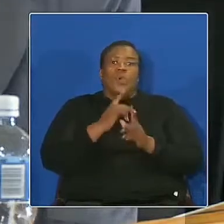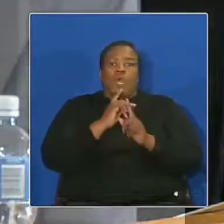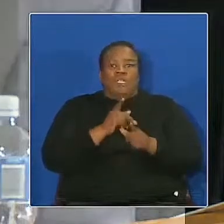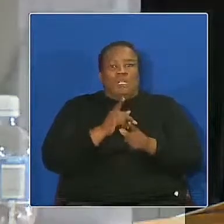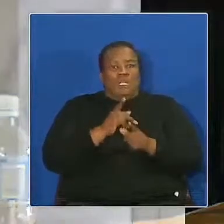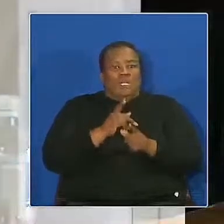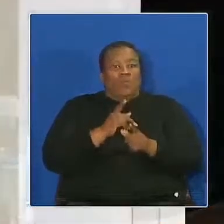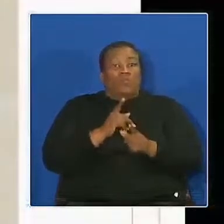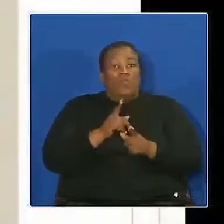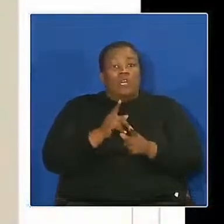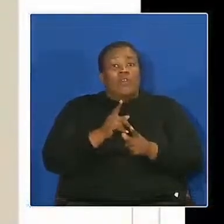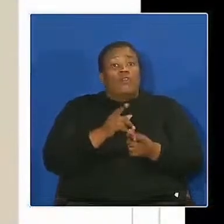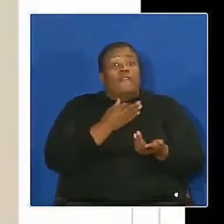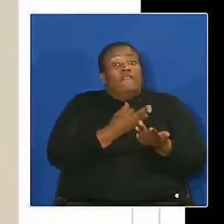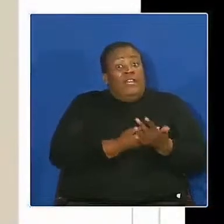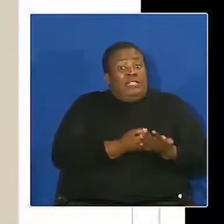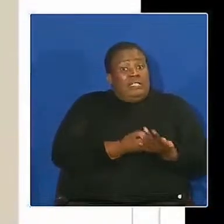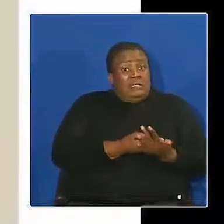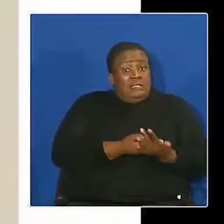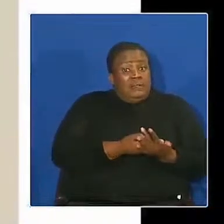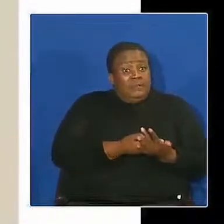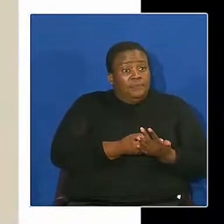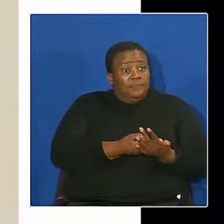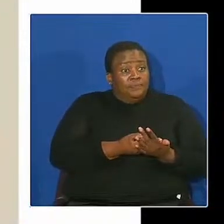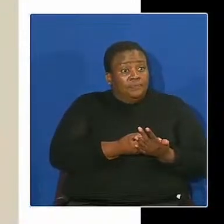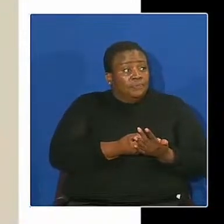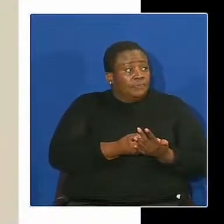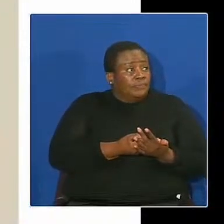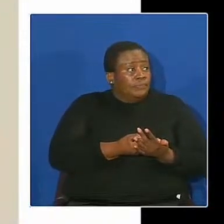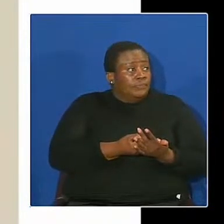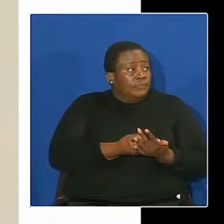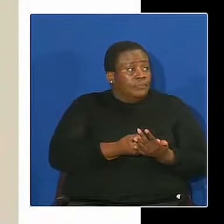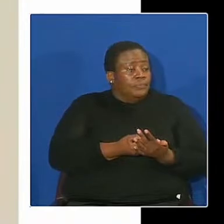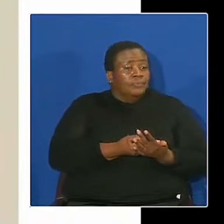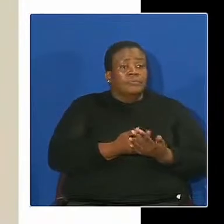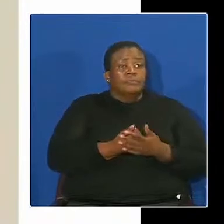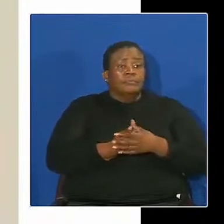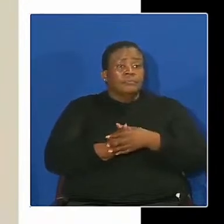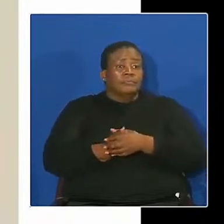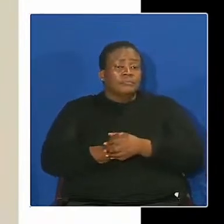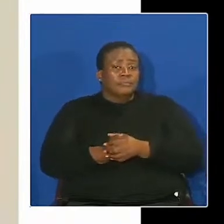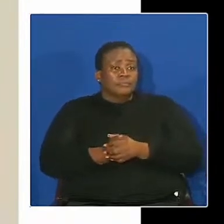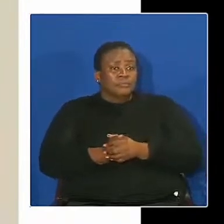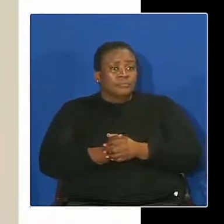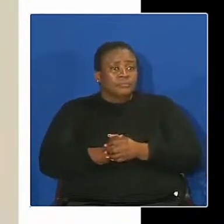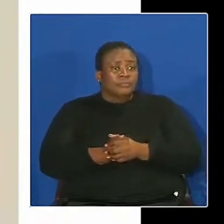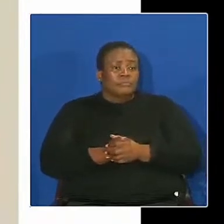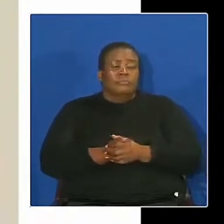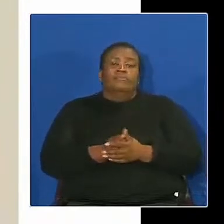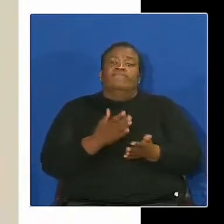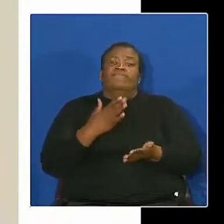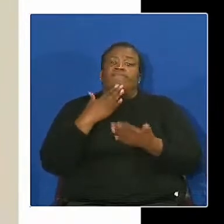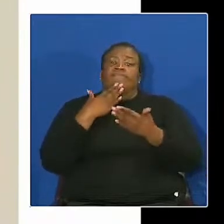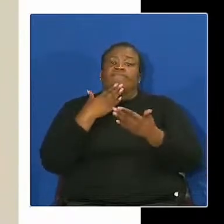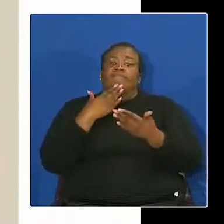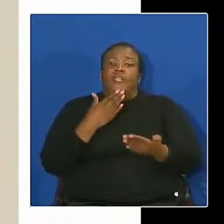that context that you responded. You may answer the commissioner. Thank